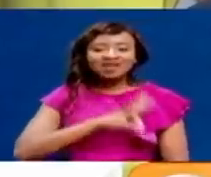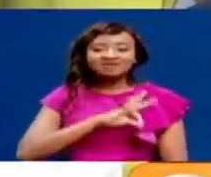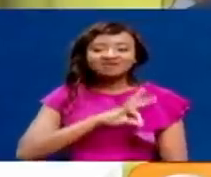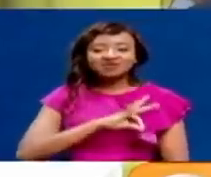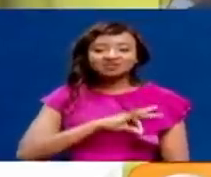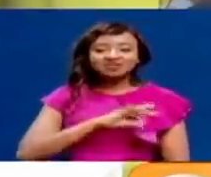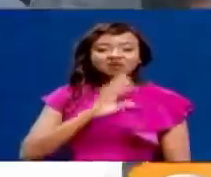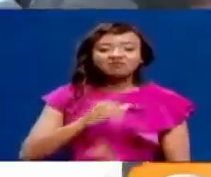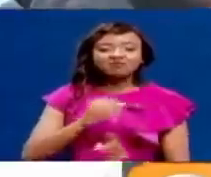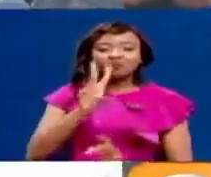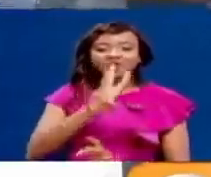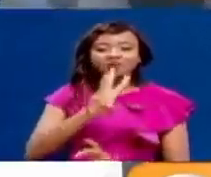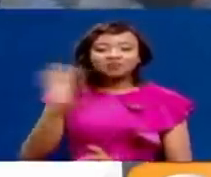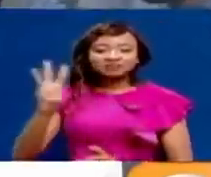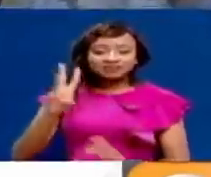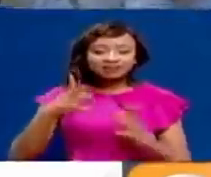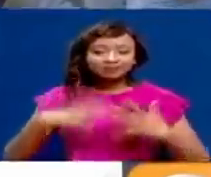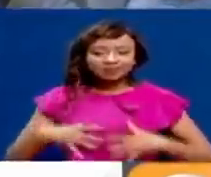of the people of Western.